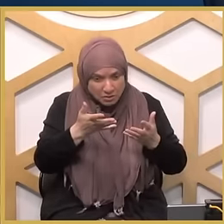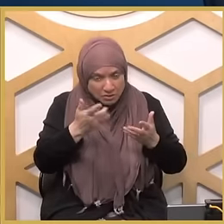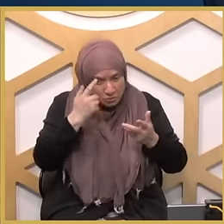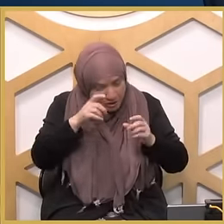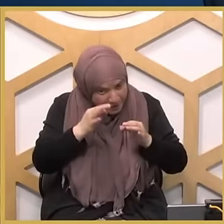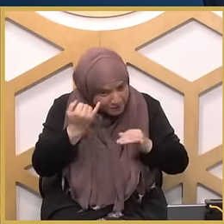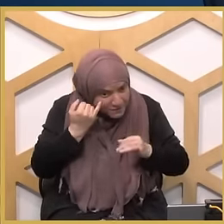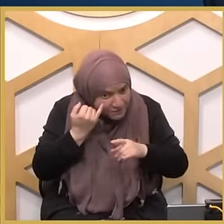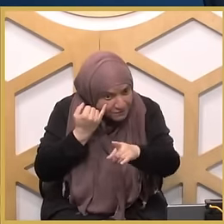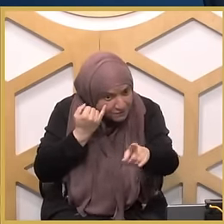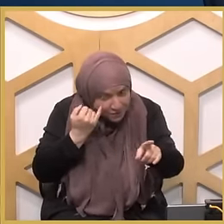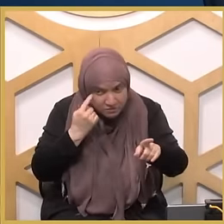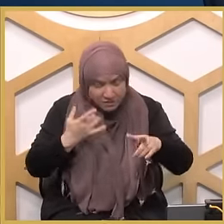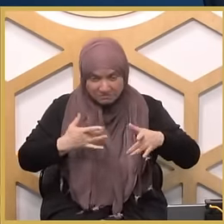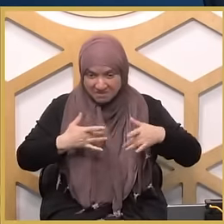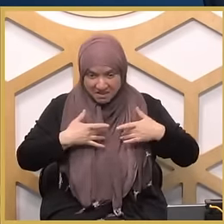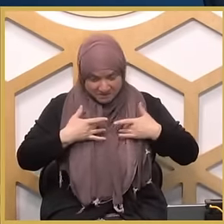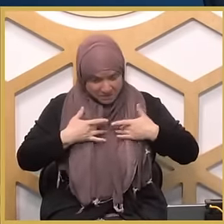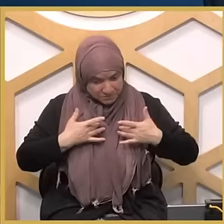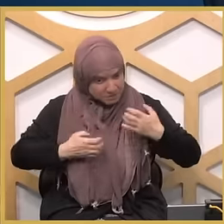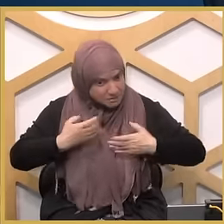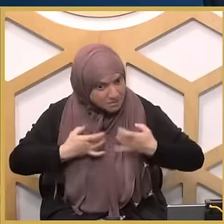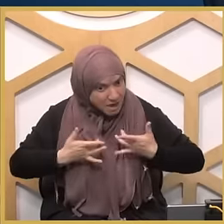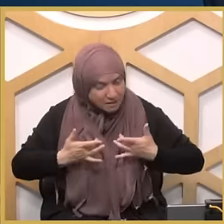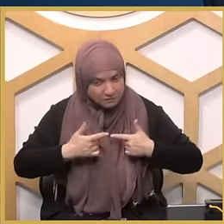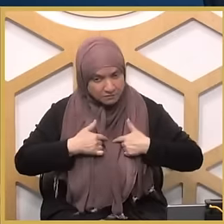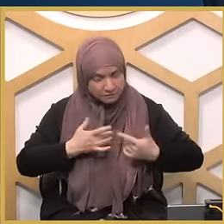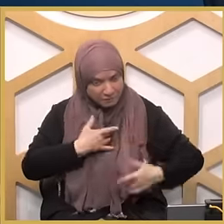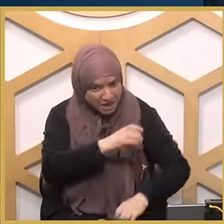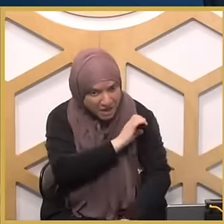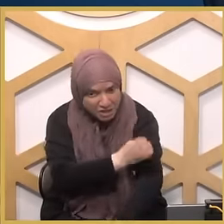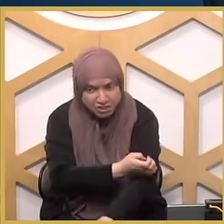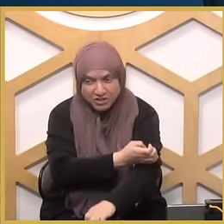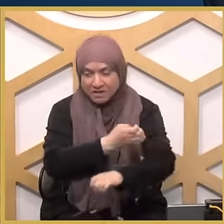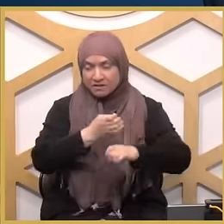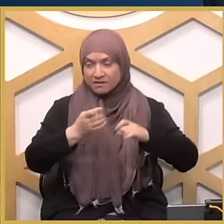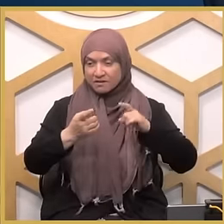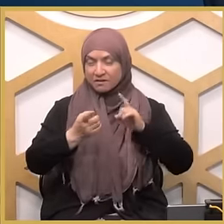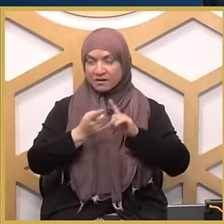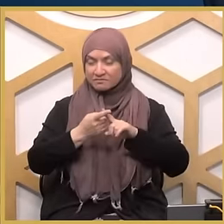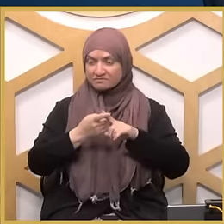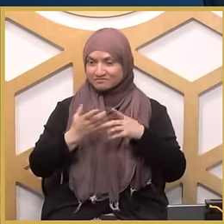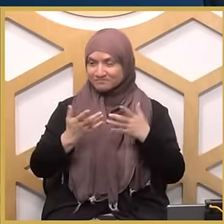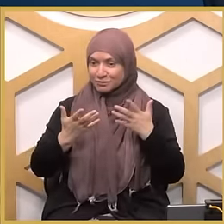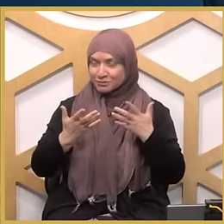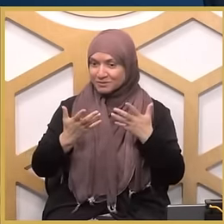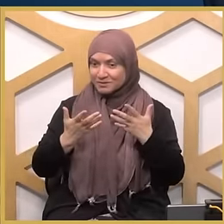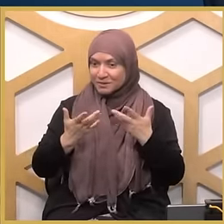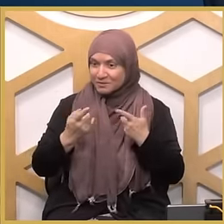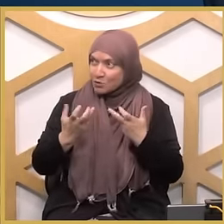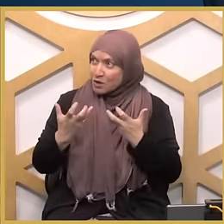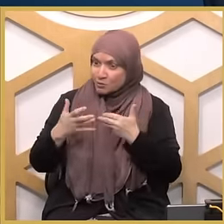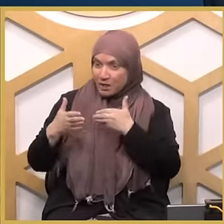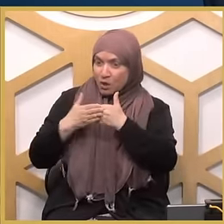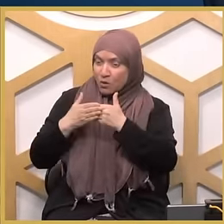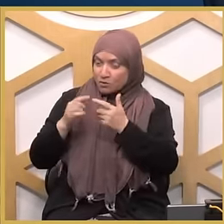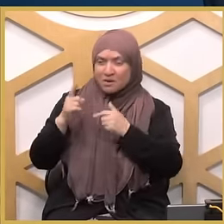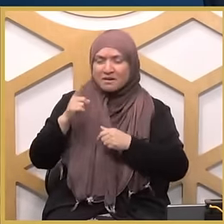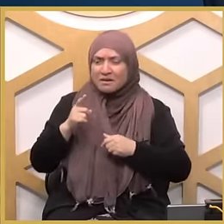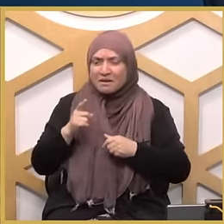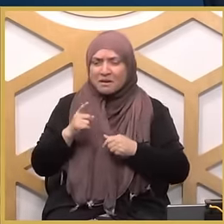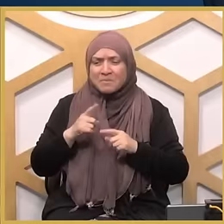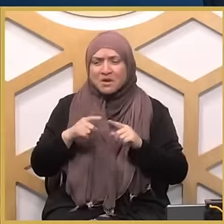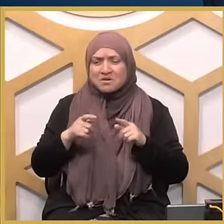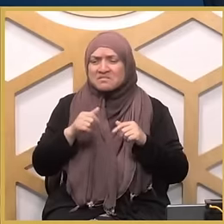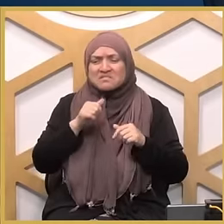how many opportunities a person will abandon, will skip, would turn down because